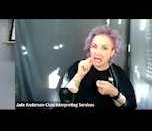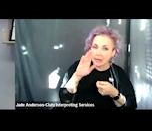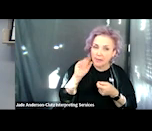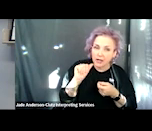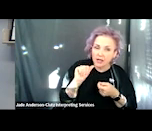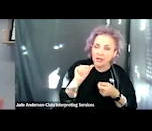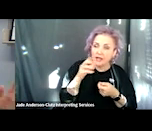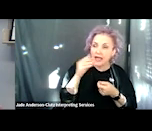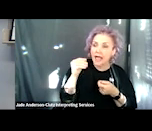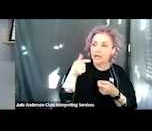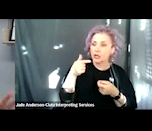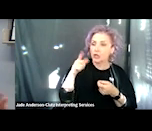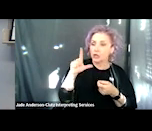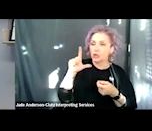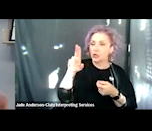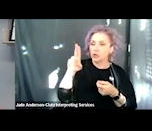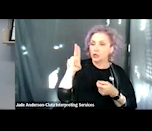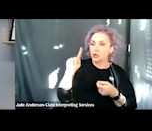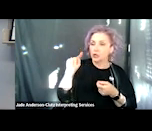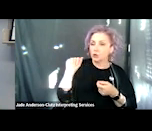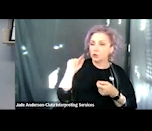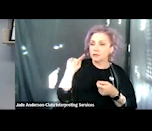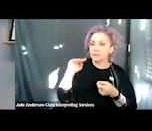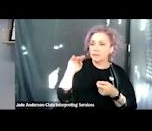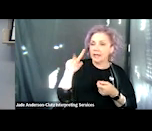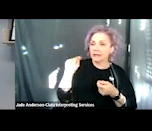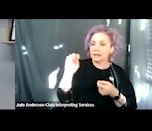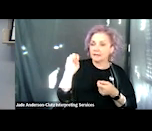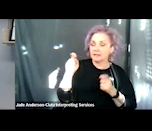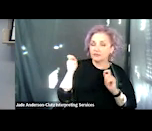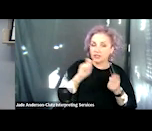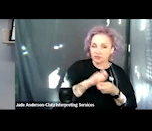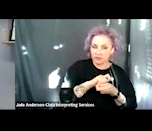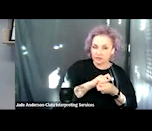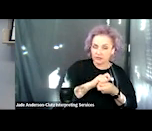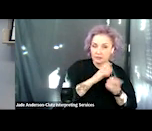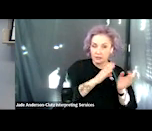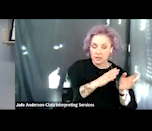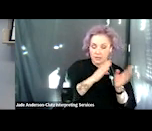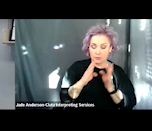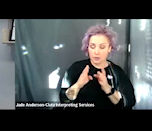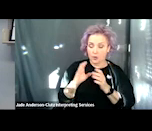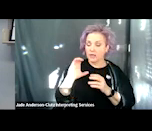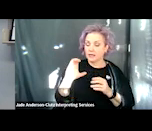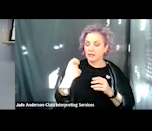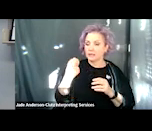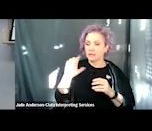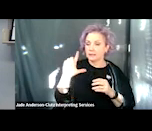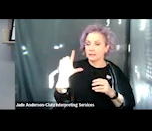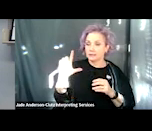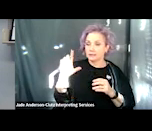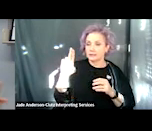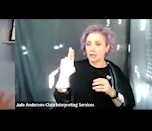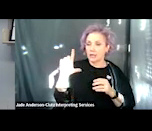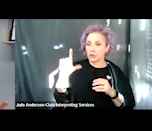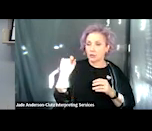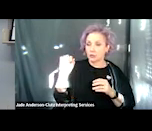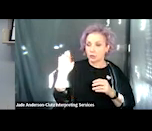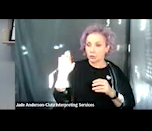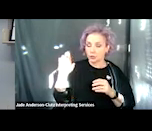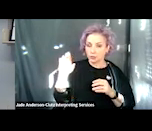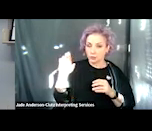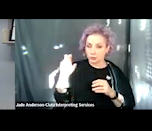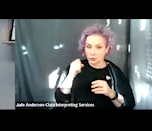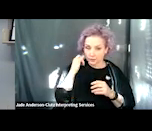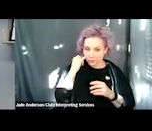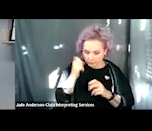their shape, we know that their shape is associated with a change of function. So if they look a little bit more plumped, that means they're actively cleaning up